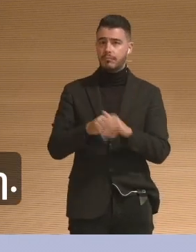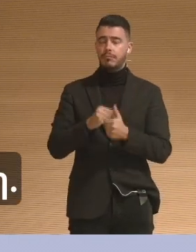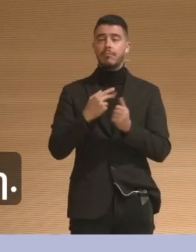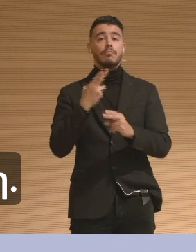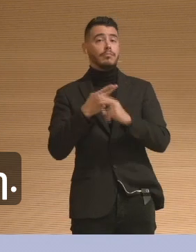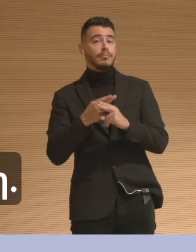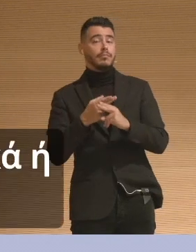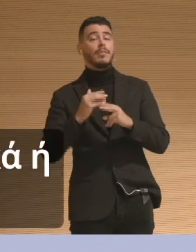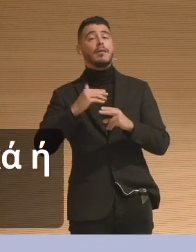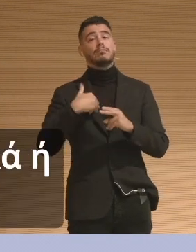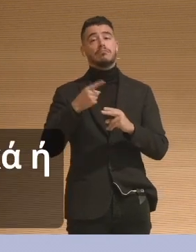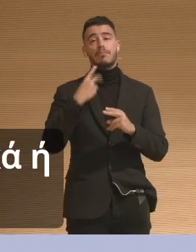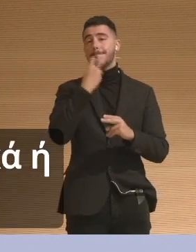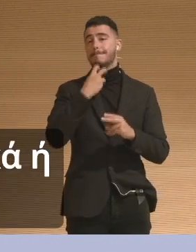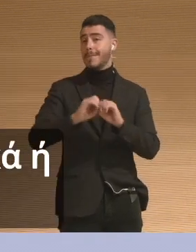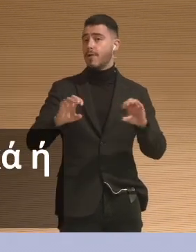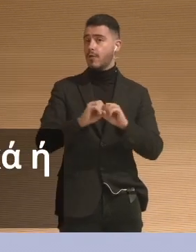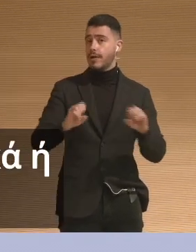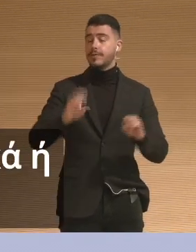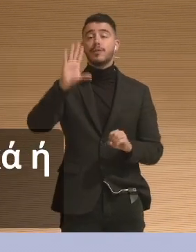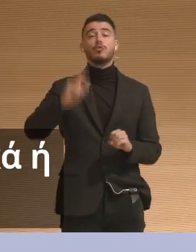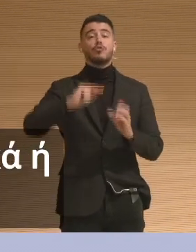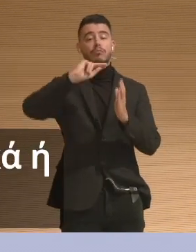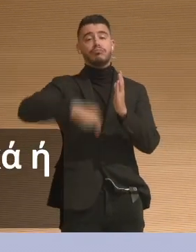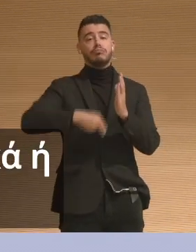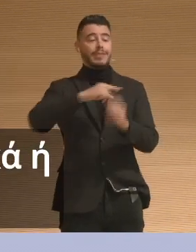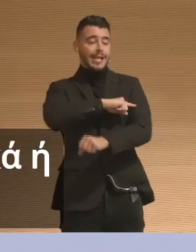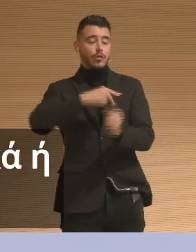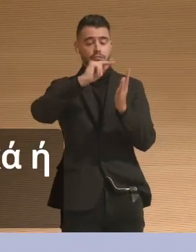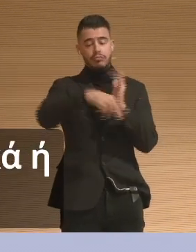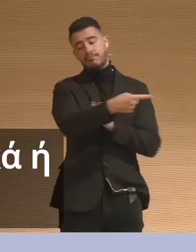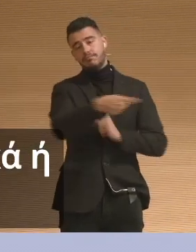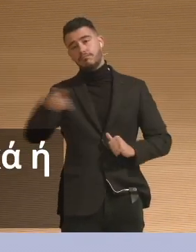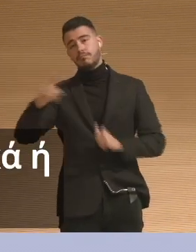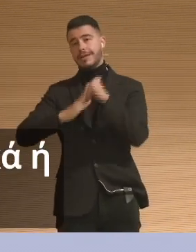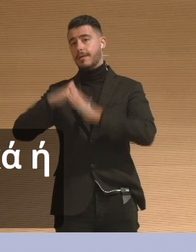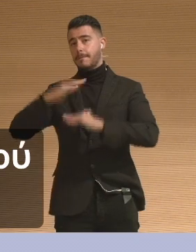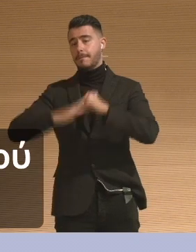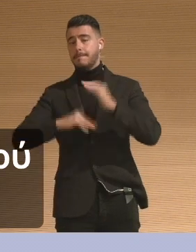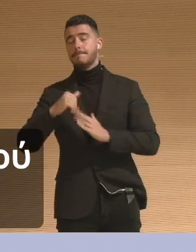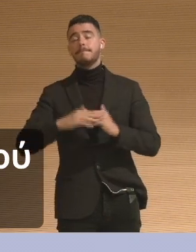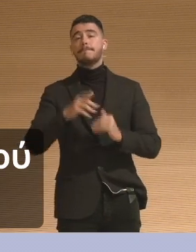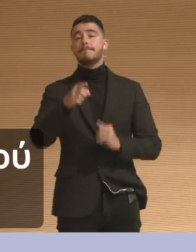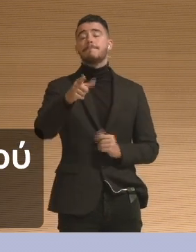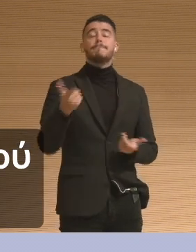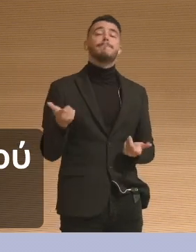social prescribing. Do you monitor external factors like social historical events that